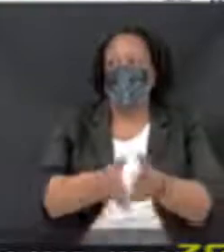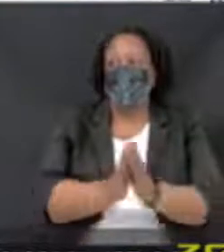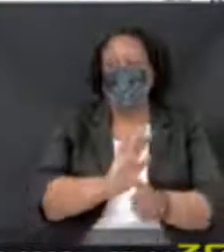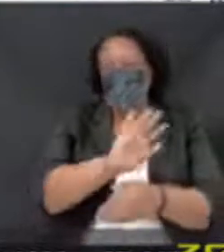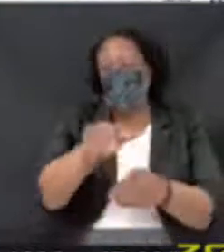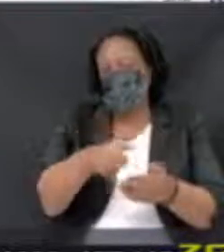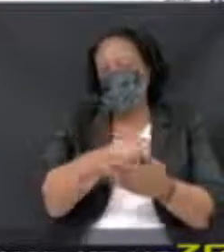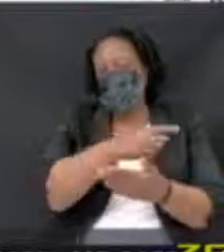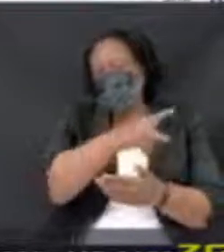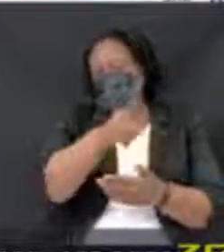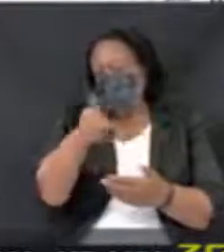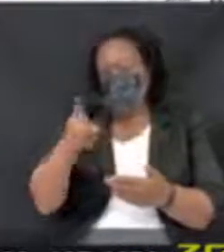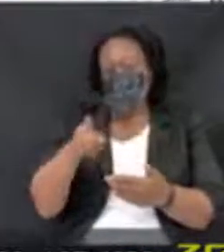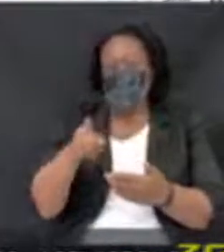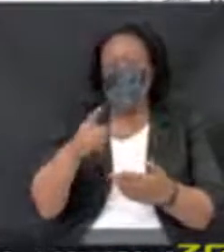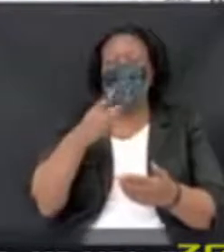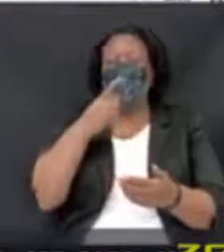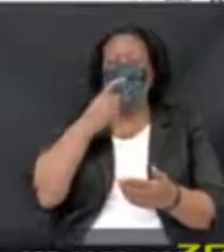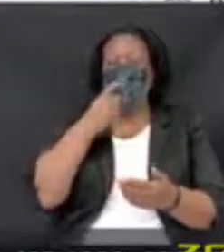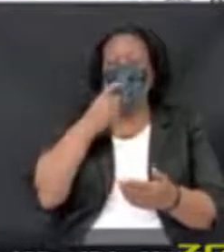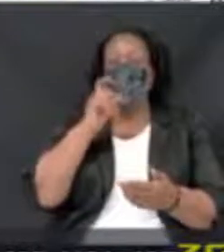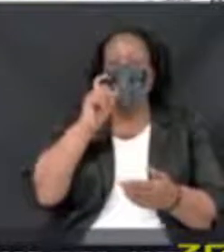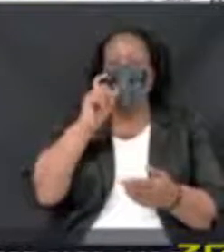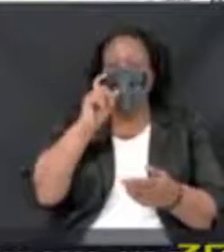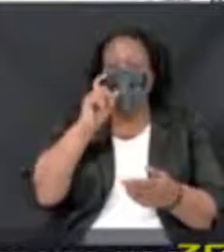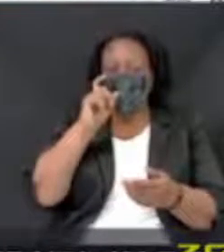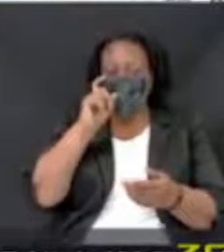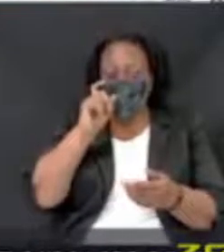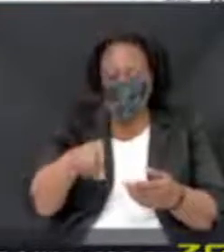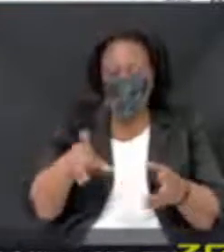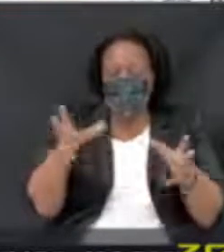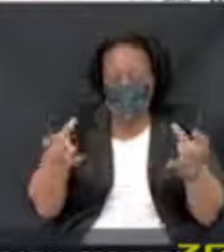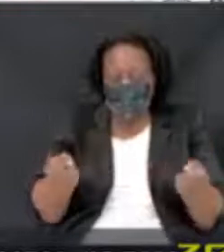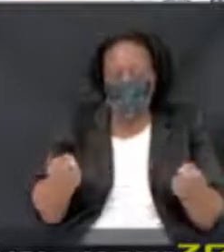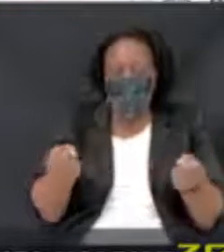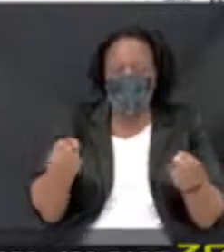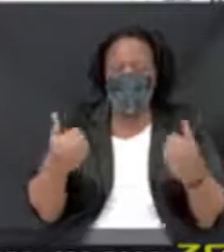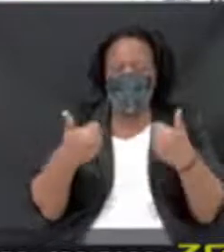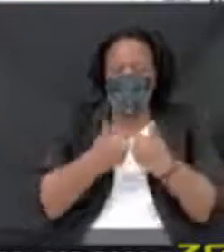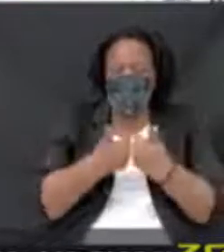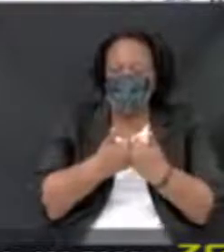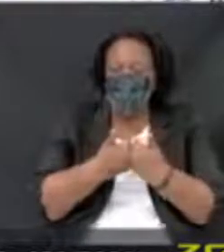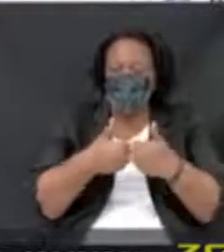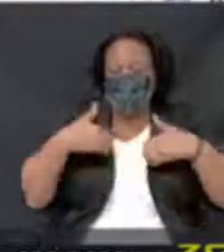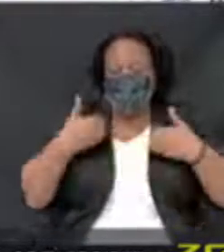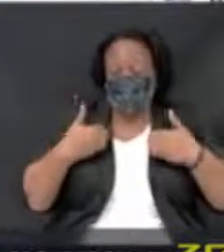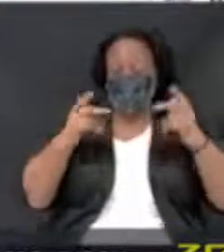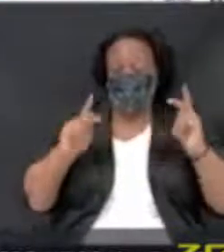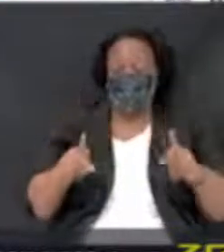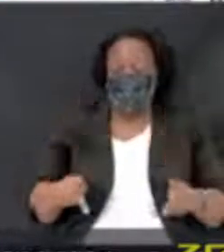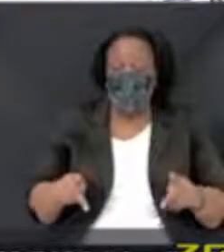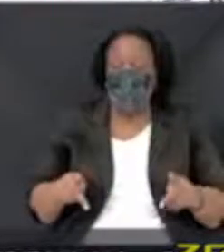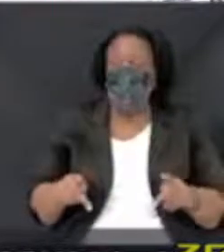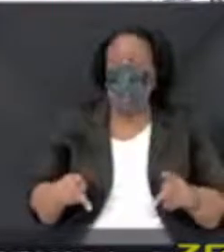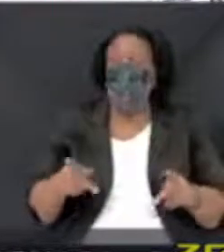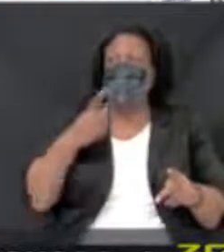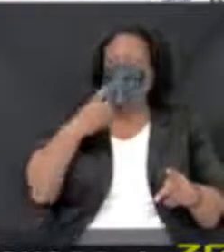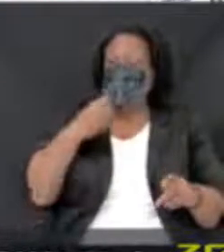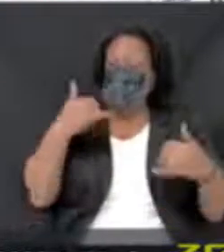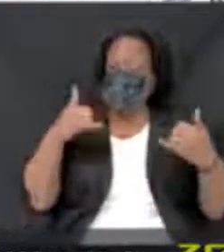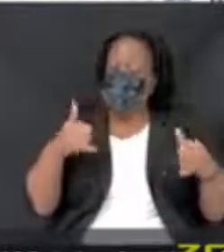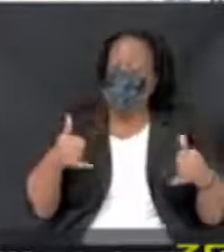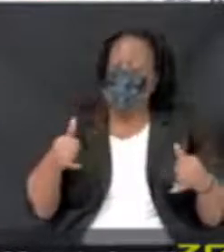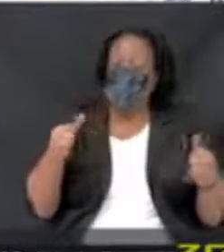involved in contact sports to reach a threshold of 70%. And these are the young persons, these are the persons in whom we are